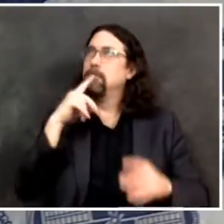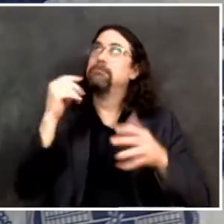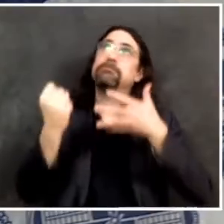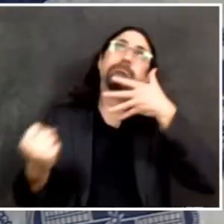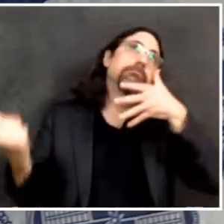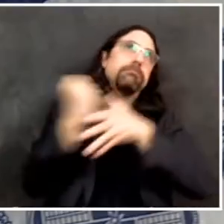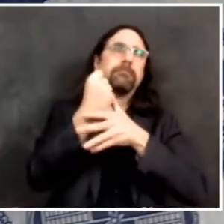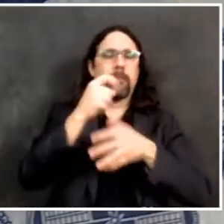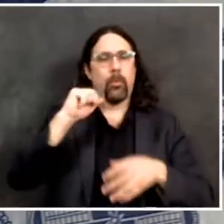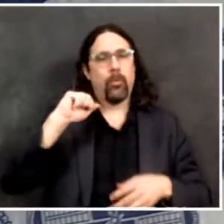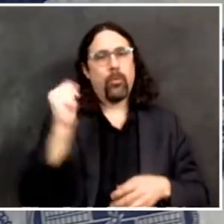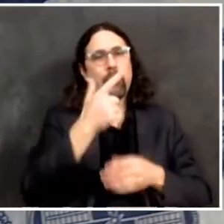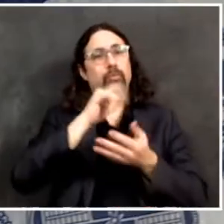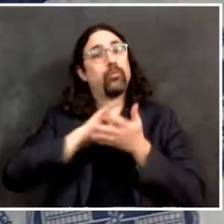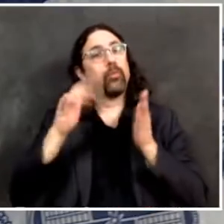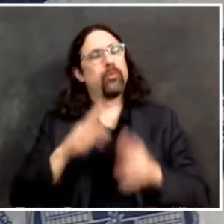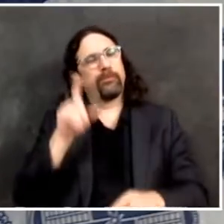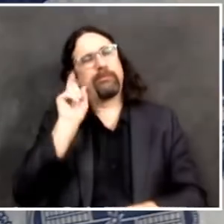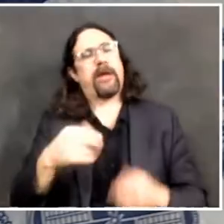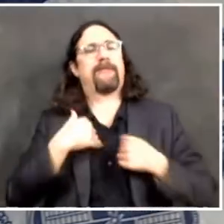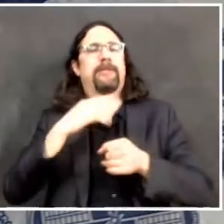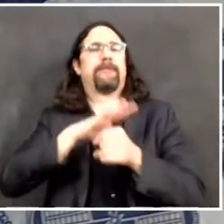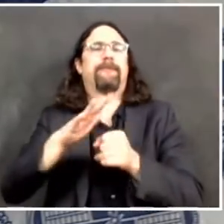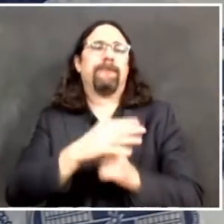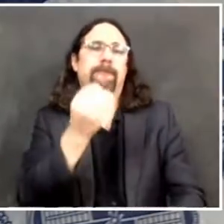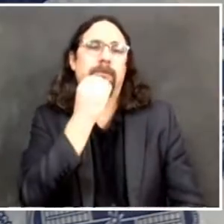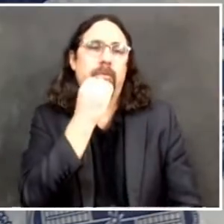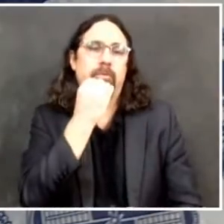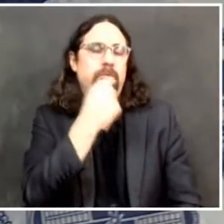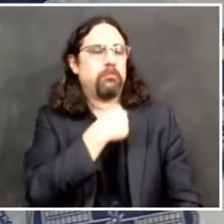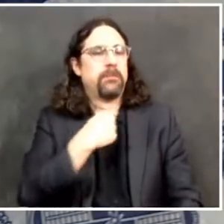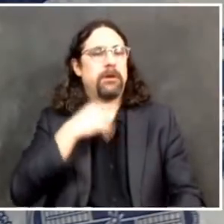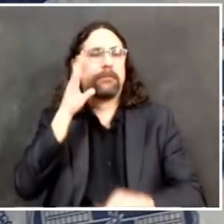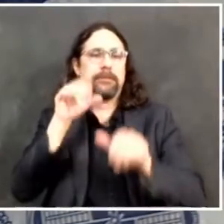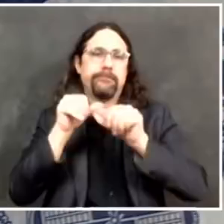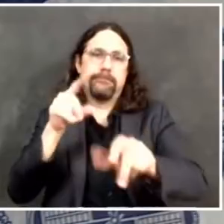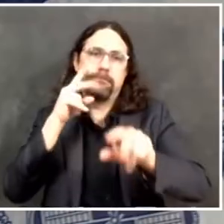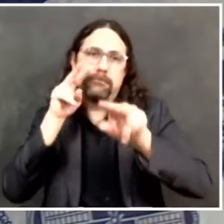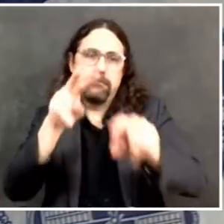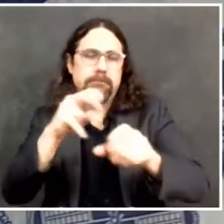Quick few words in Spanish to summarize.